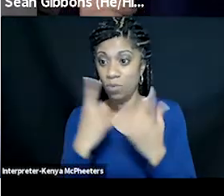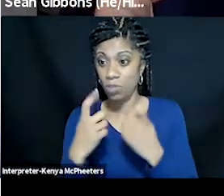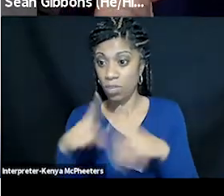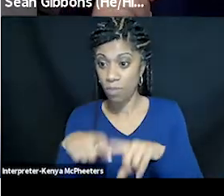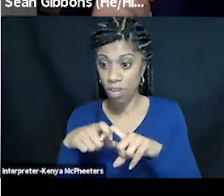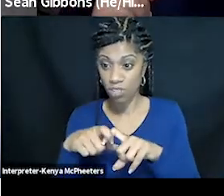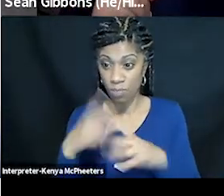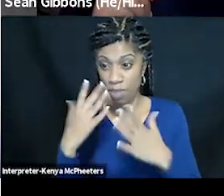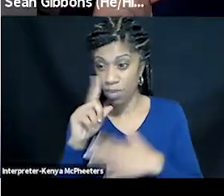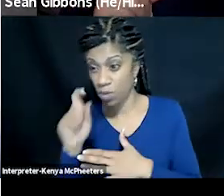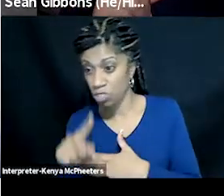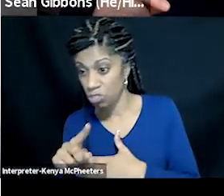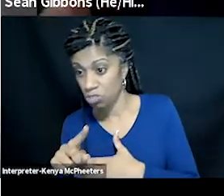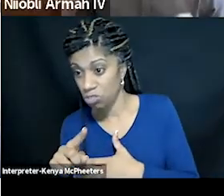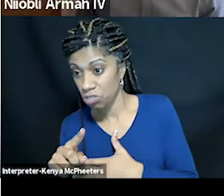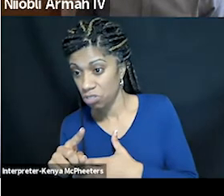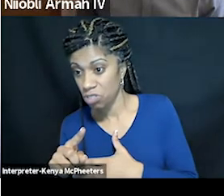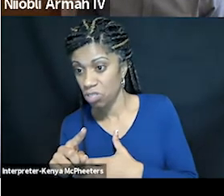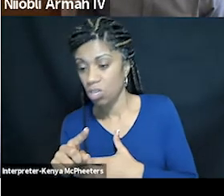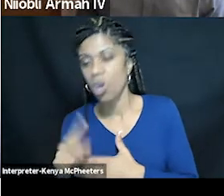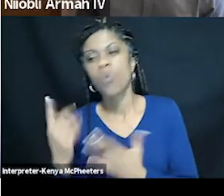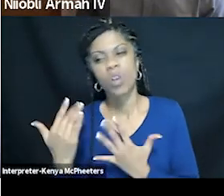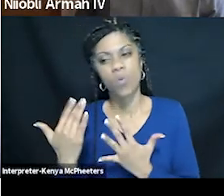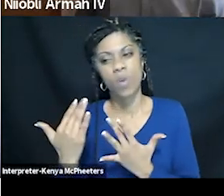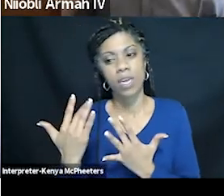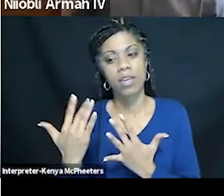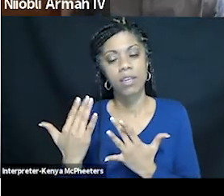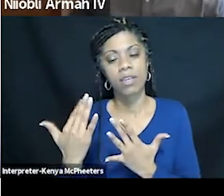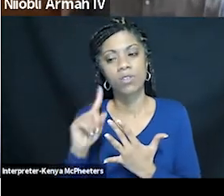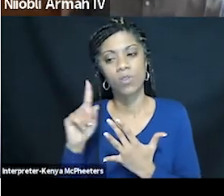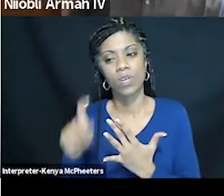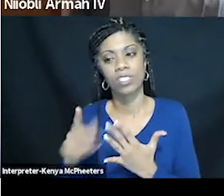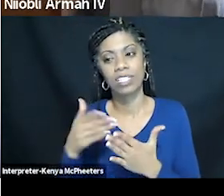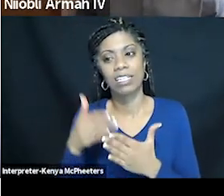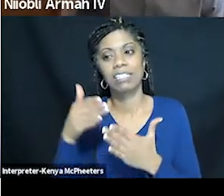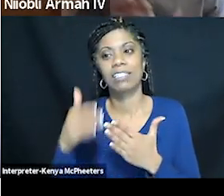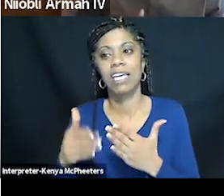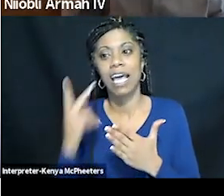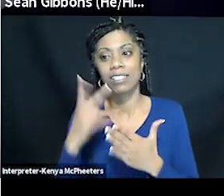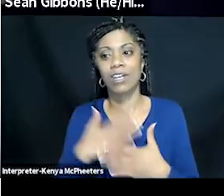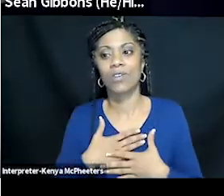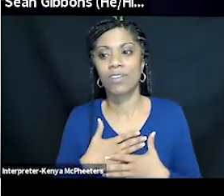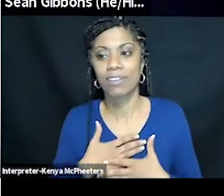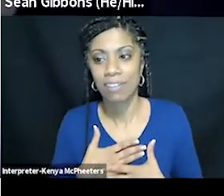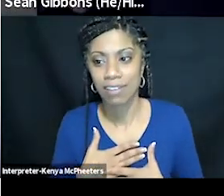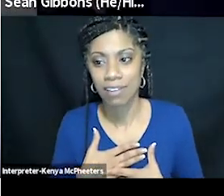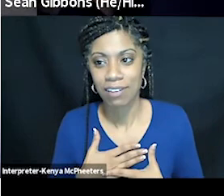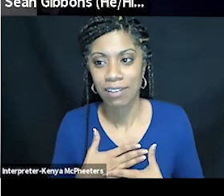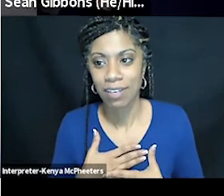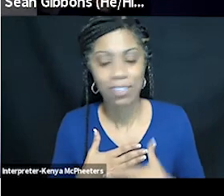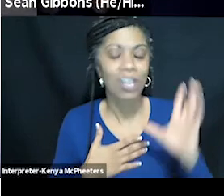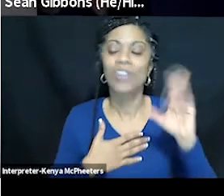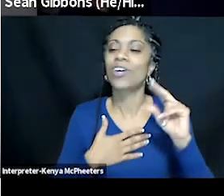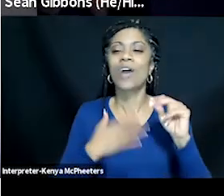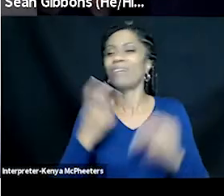for, questions, or should we go ahead? No, we're going to do questions at the end of this next section. I saw you leaning in, so I was what? I'm just blind. I've